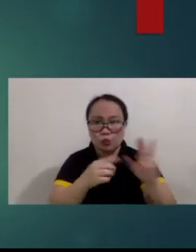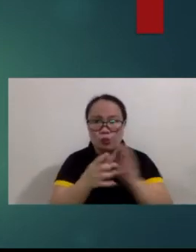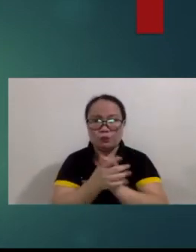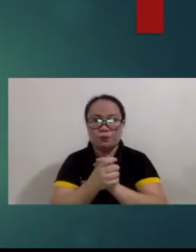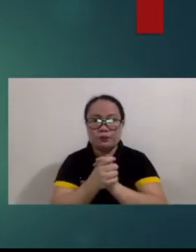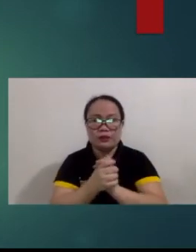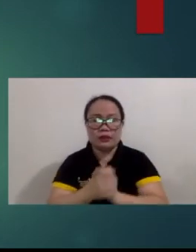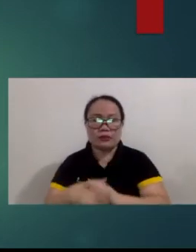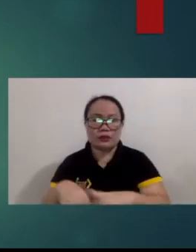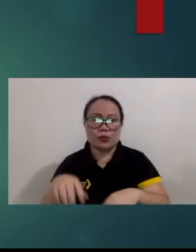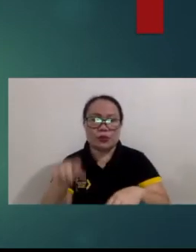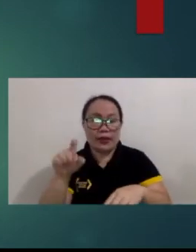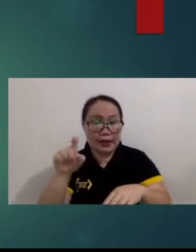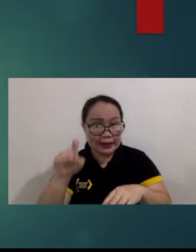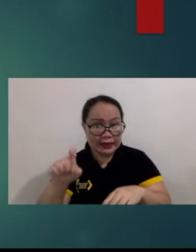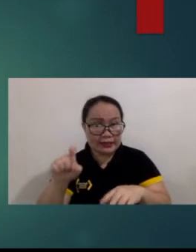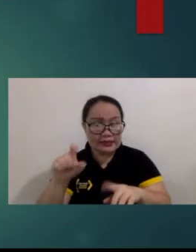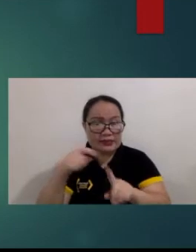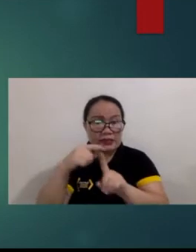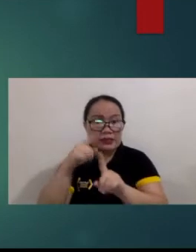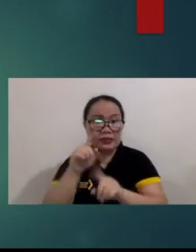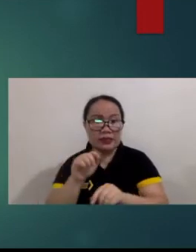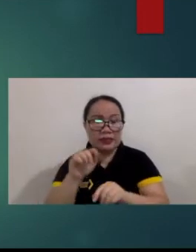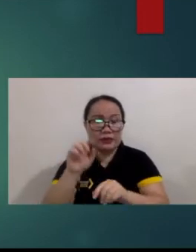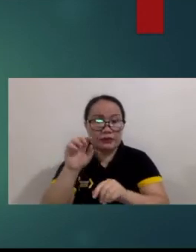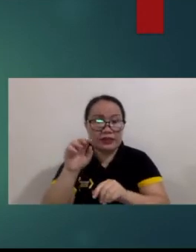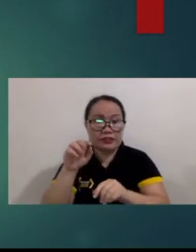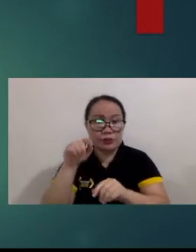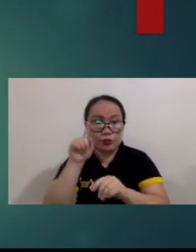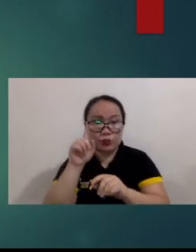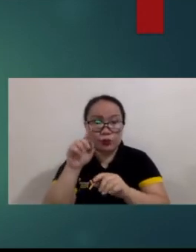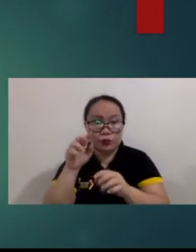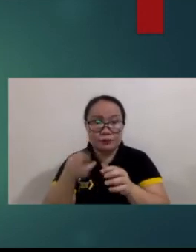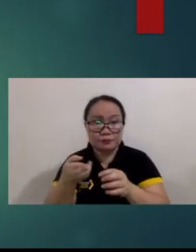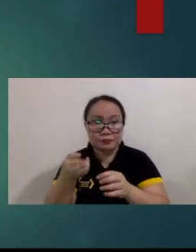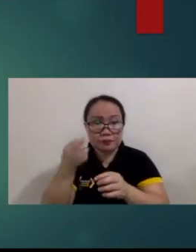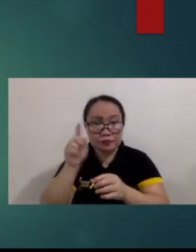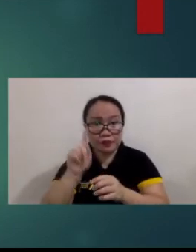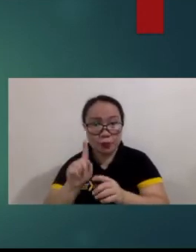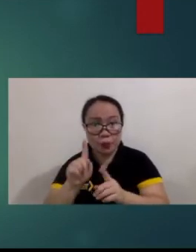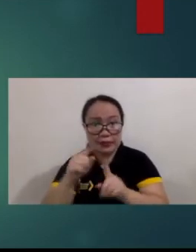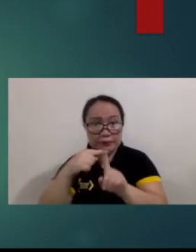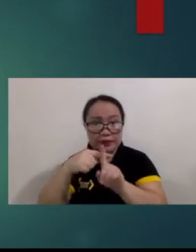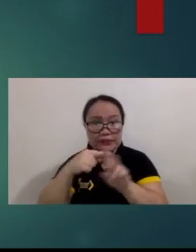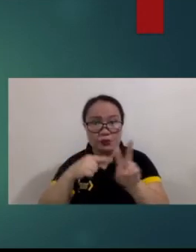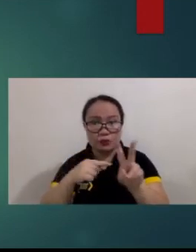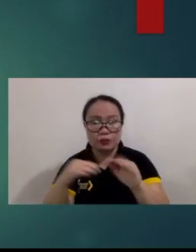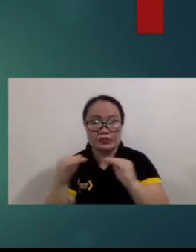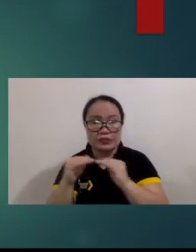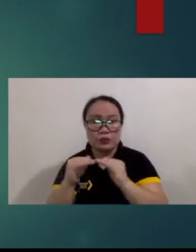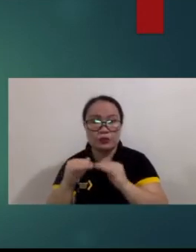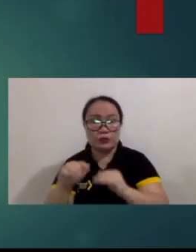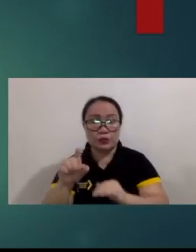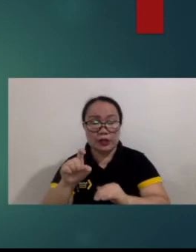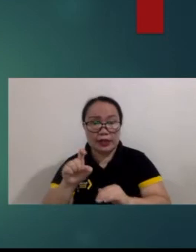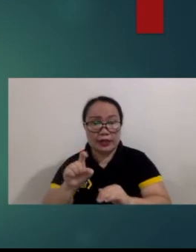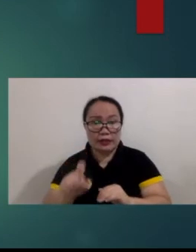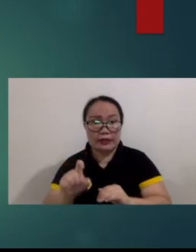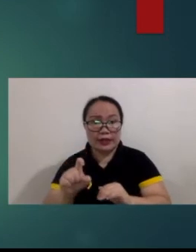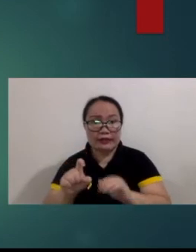2. So x raised to 1 plus 2 is equal